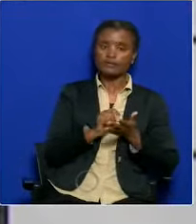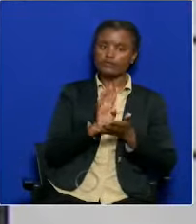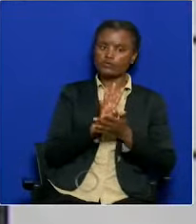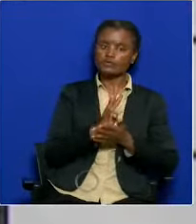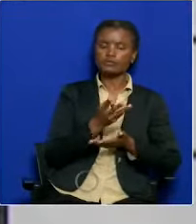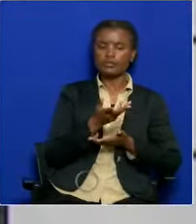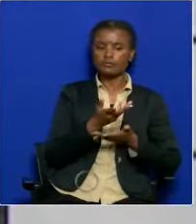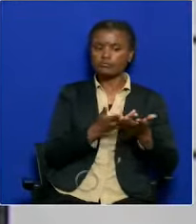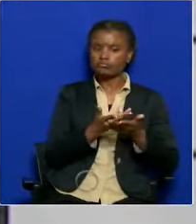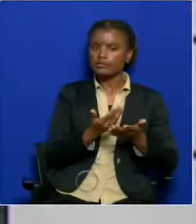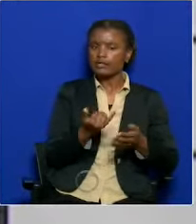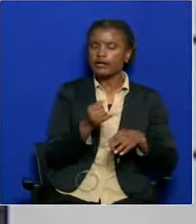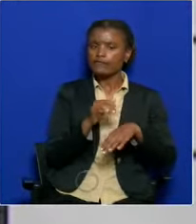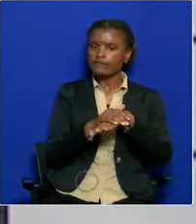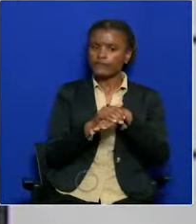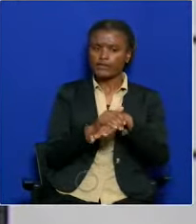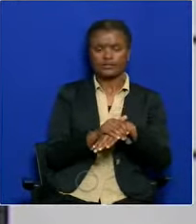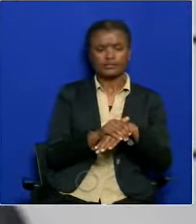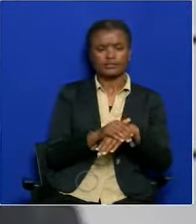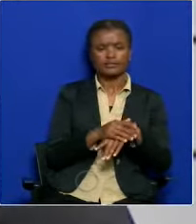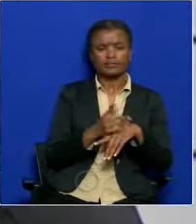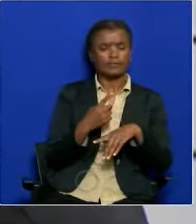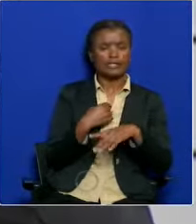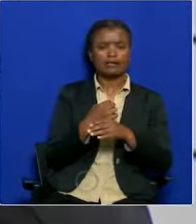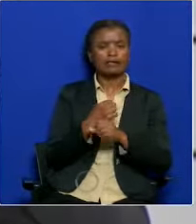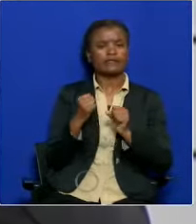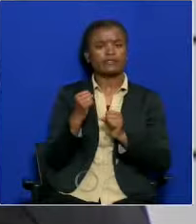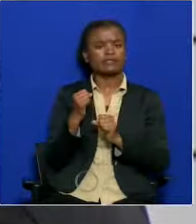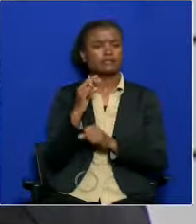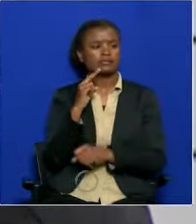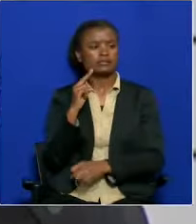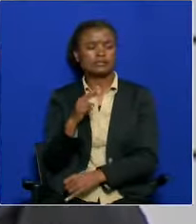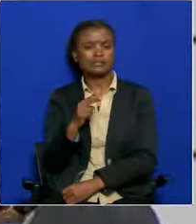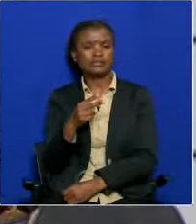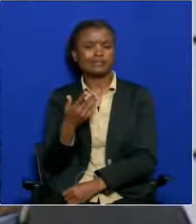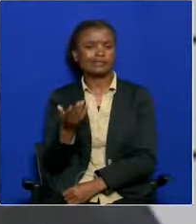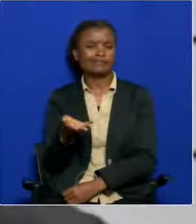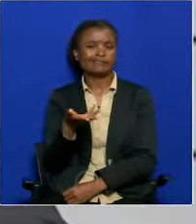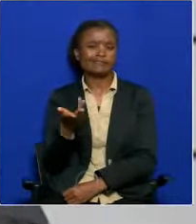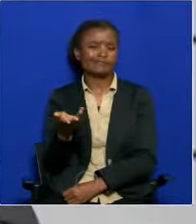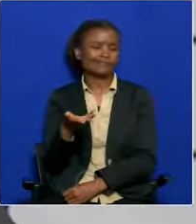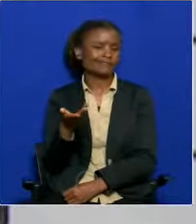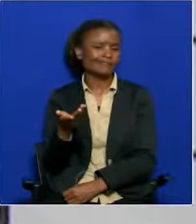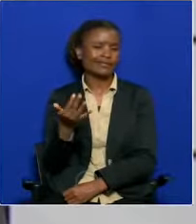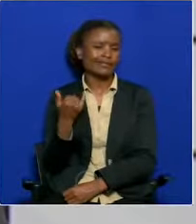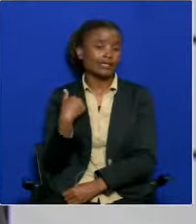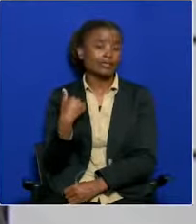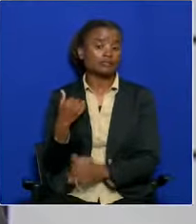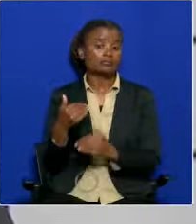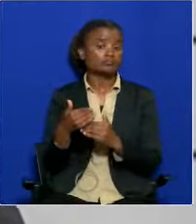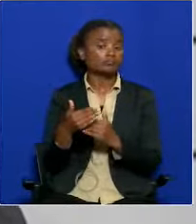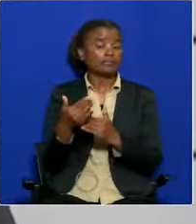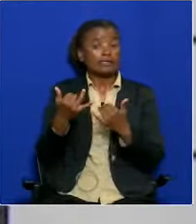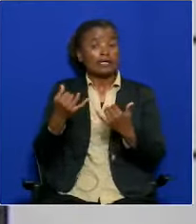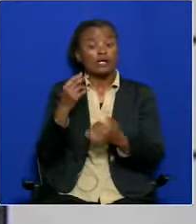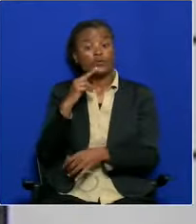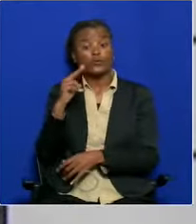didn't foresee what you are looking at now,